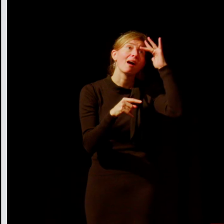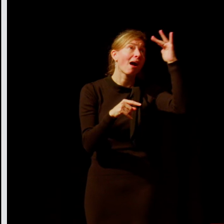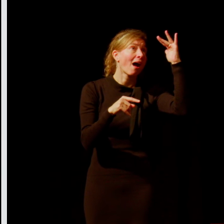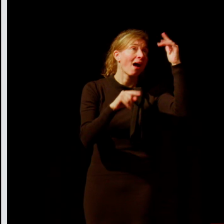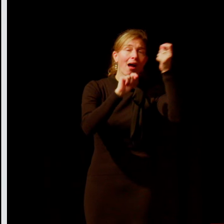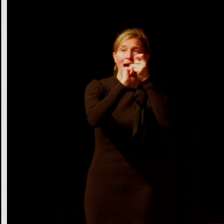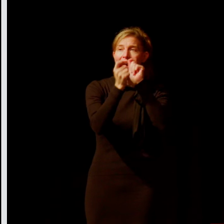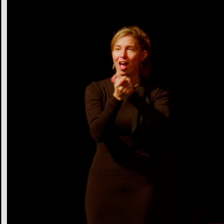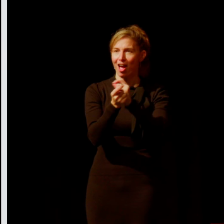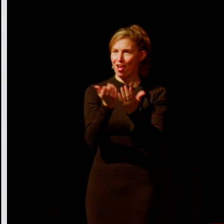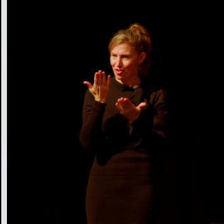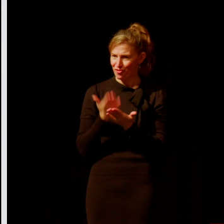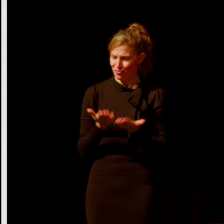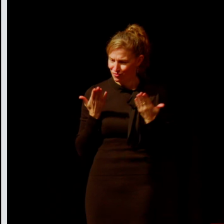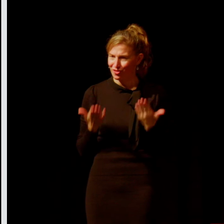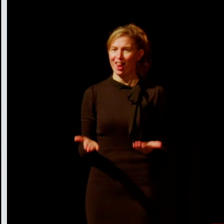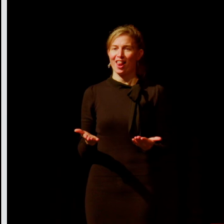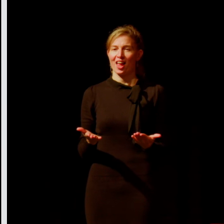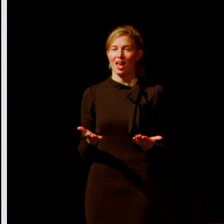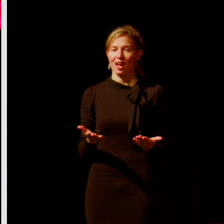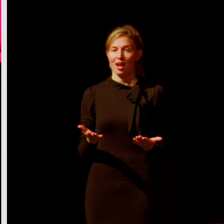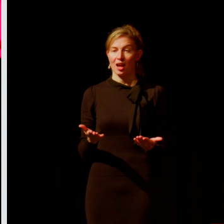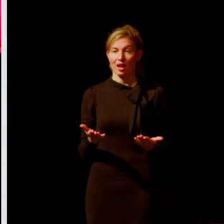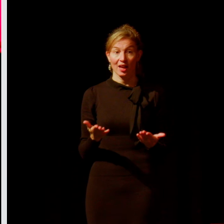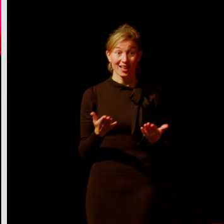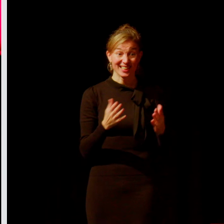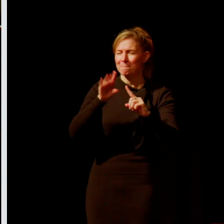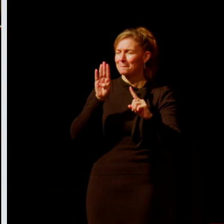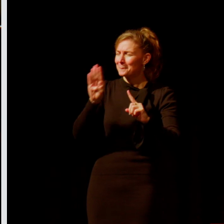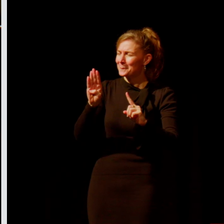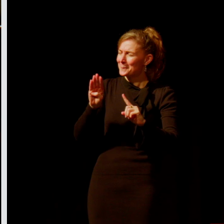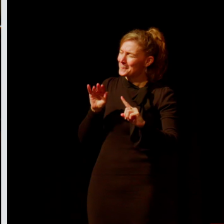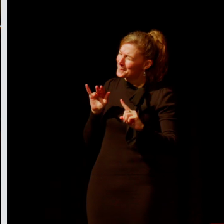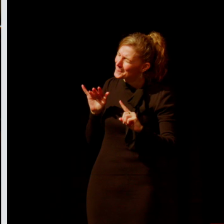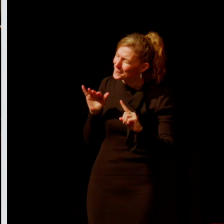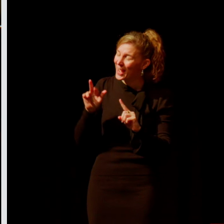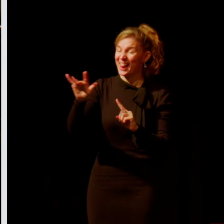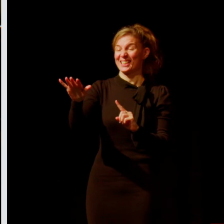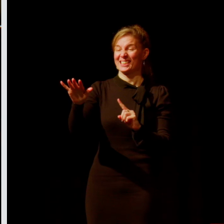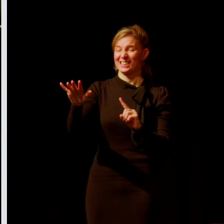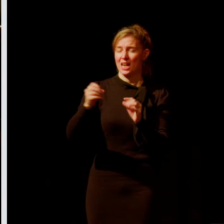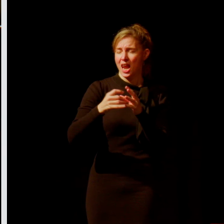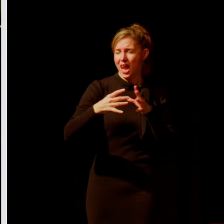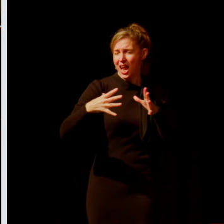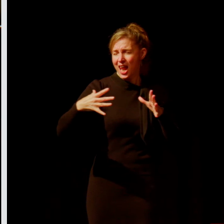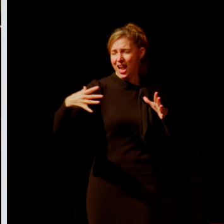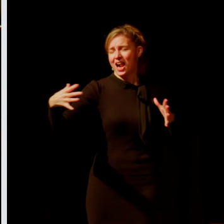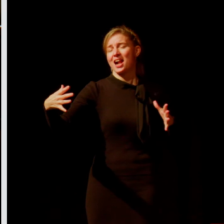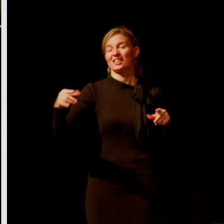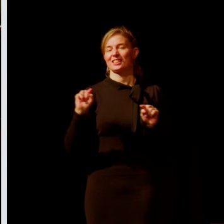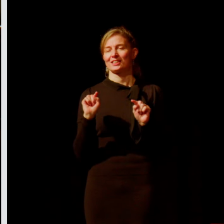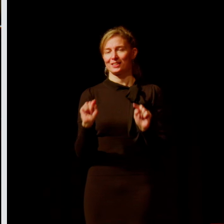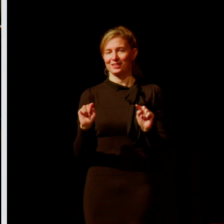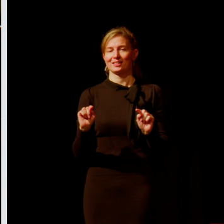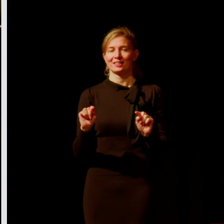now, multiply that by 1 billion. That's what we're talking about here.